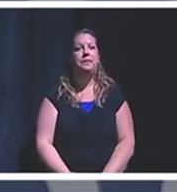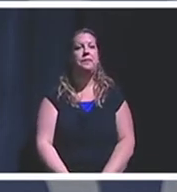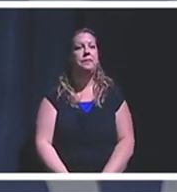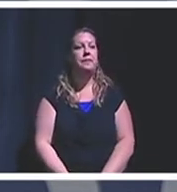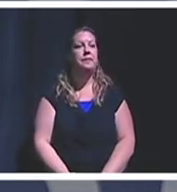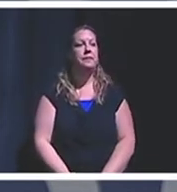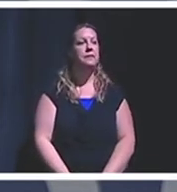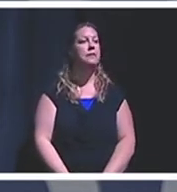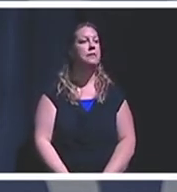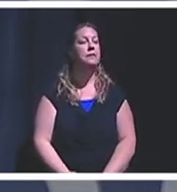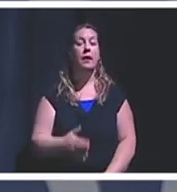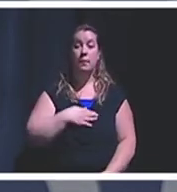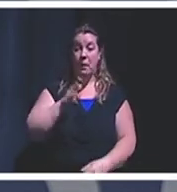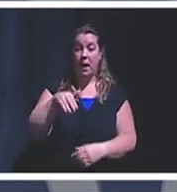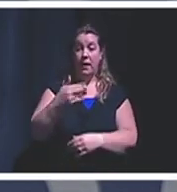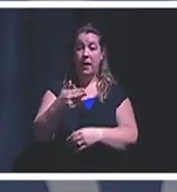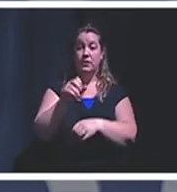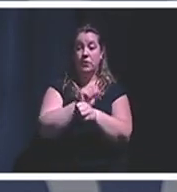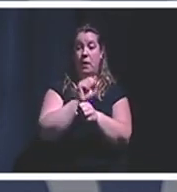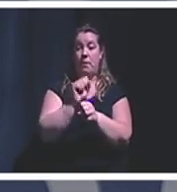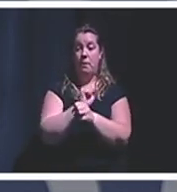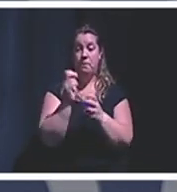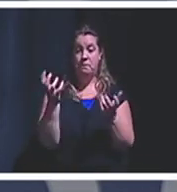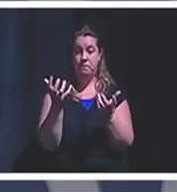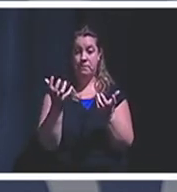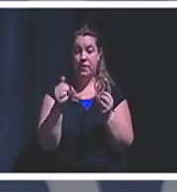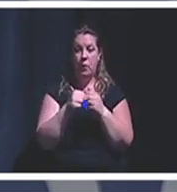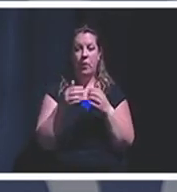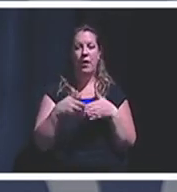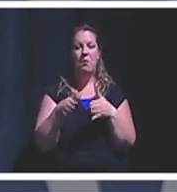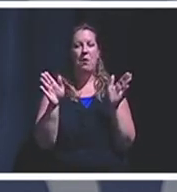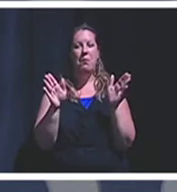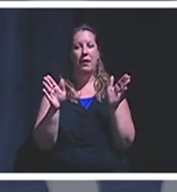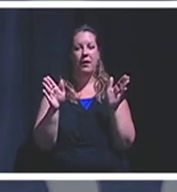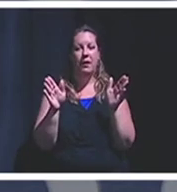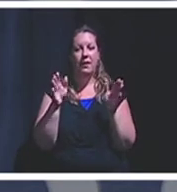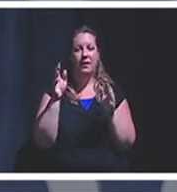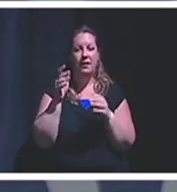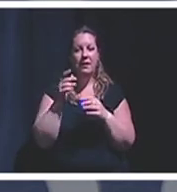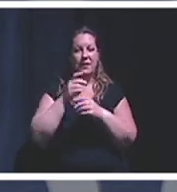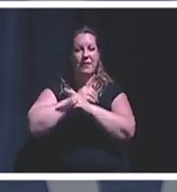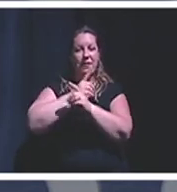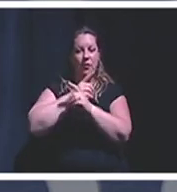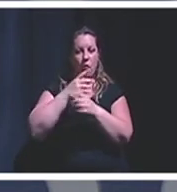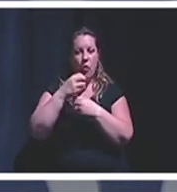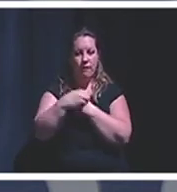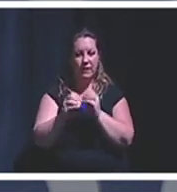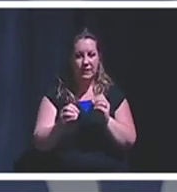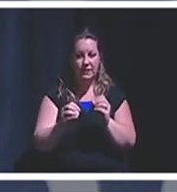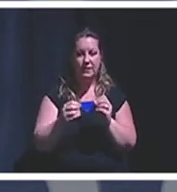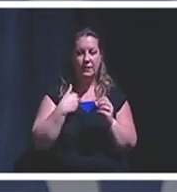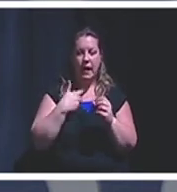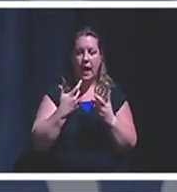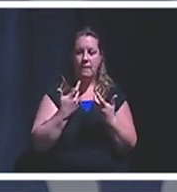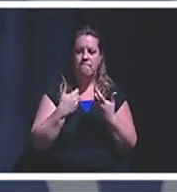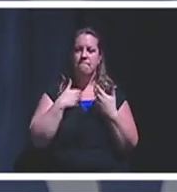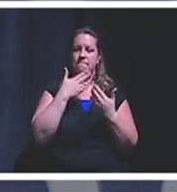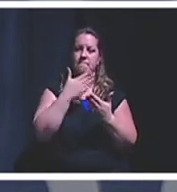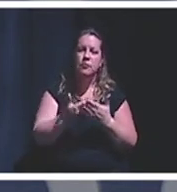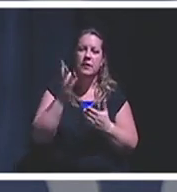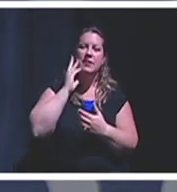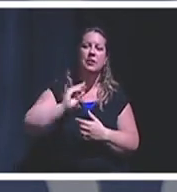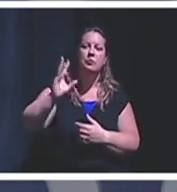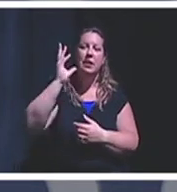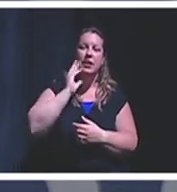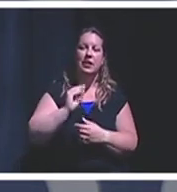My next job was with the Public Defender's Office, where I gained valuable jury trial experience in